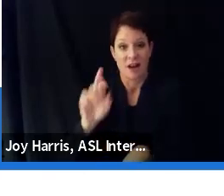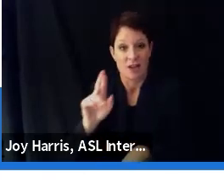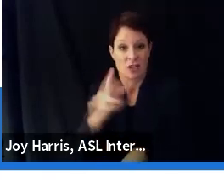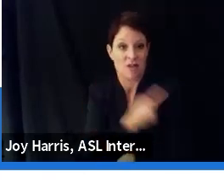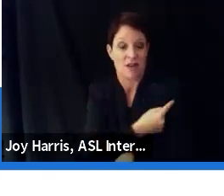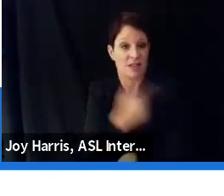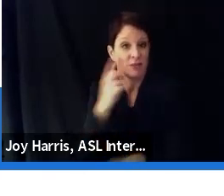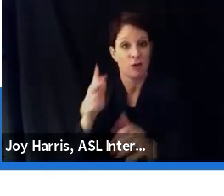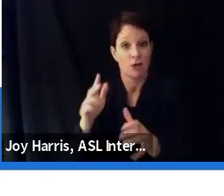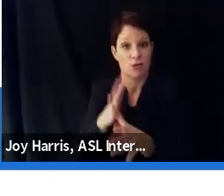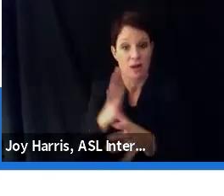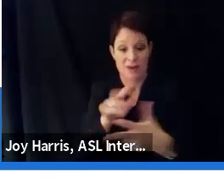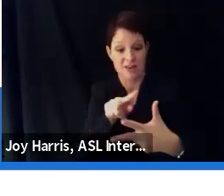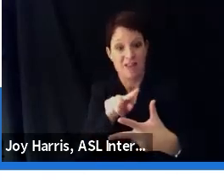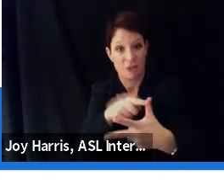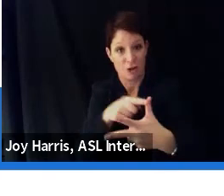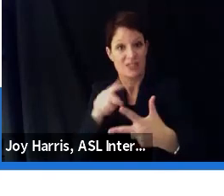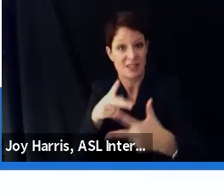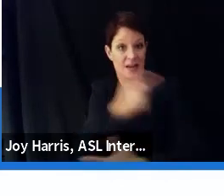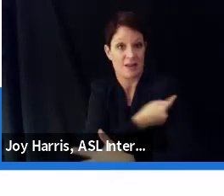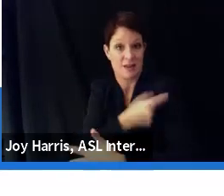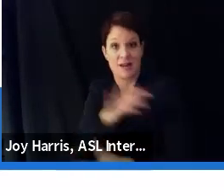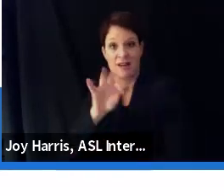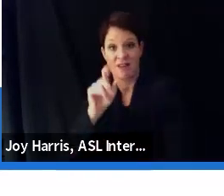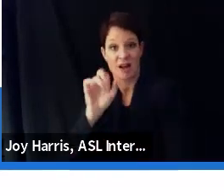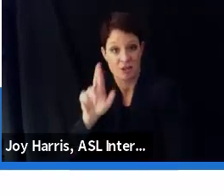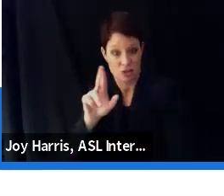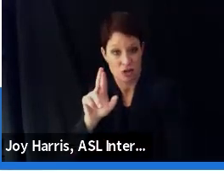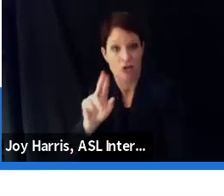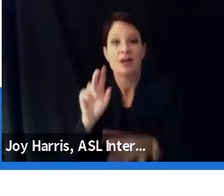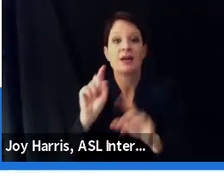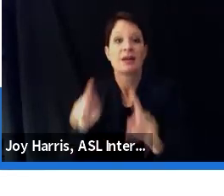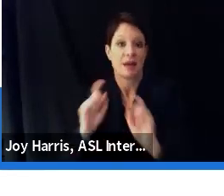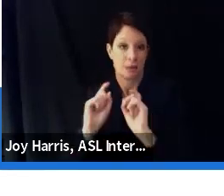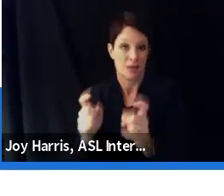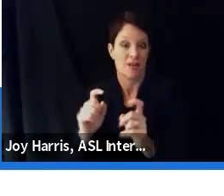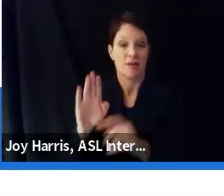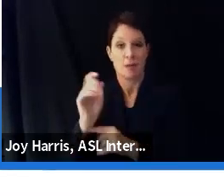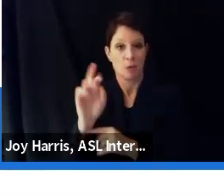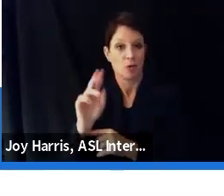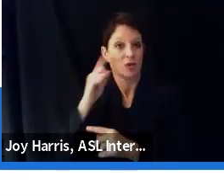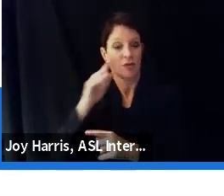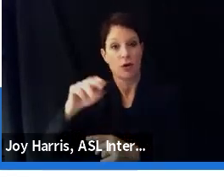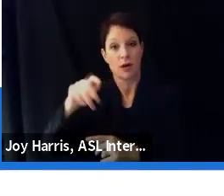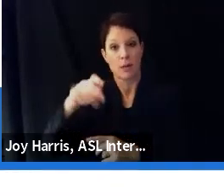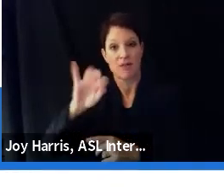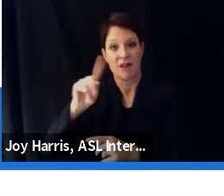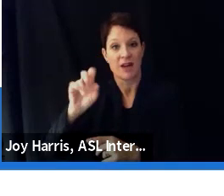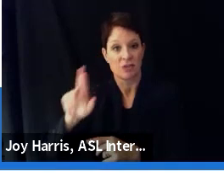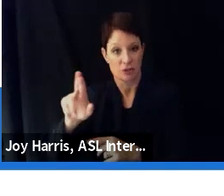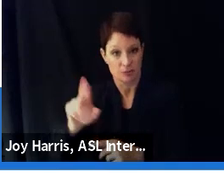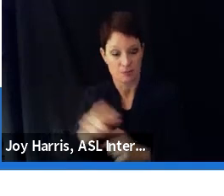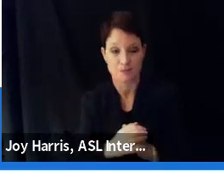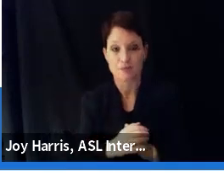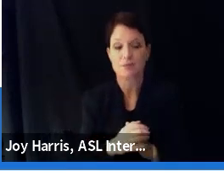their primary series, so their first and second shots, are eligible to receive a booster. And those